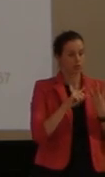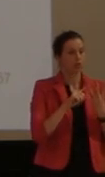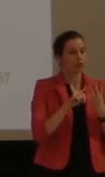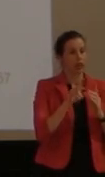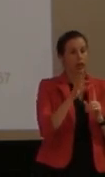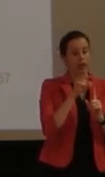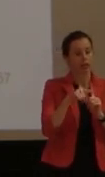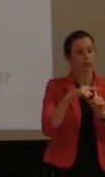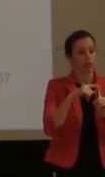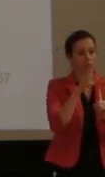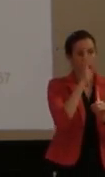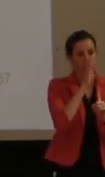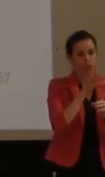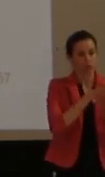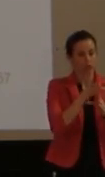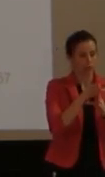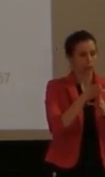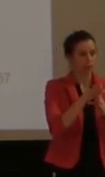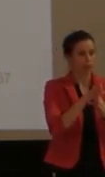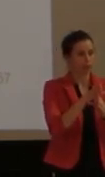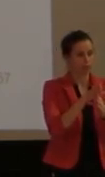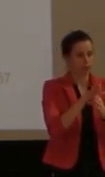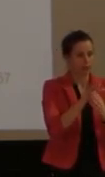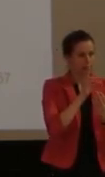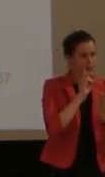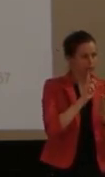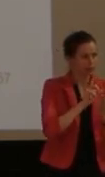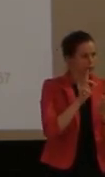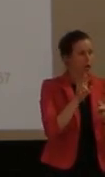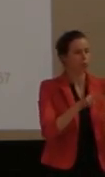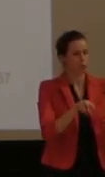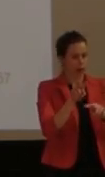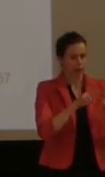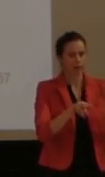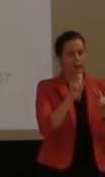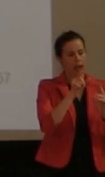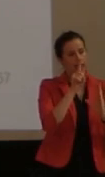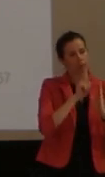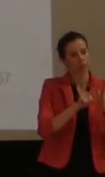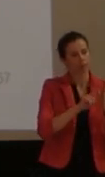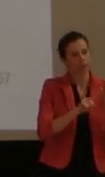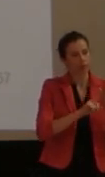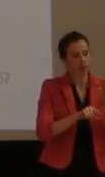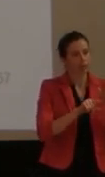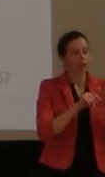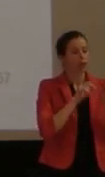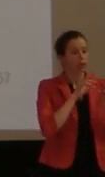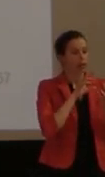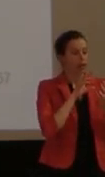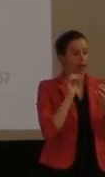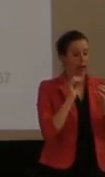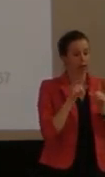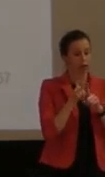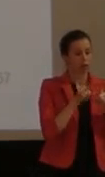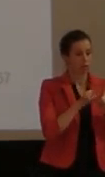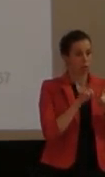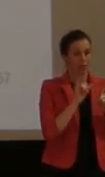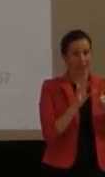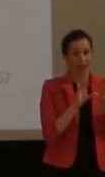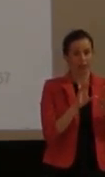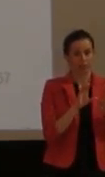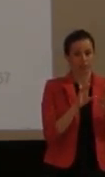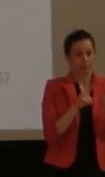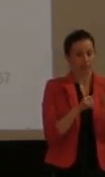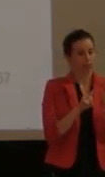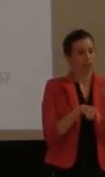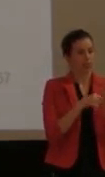the different aspects of research, including the effects of decisions or policies on the conduct of research itself. And finally,